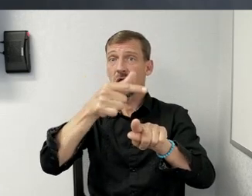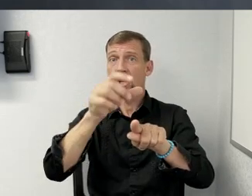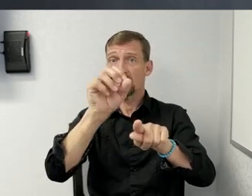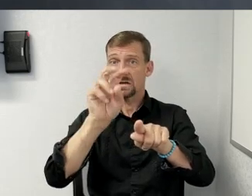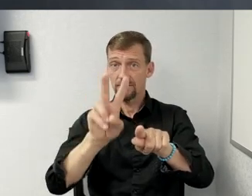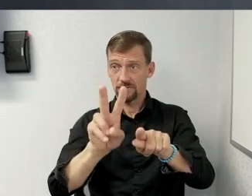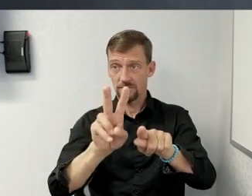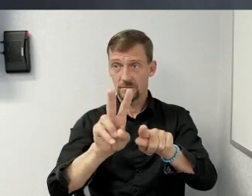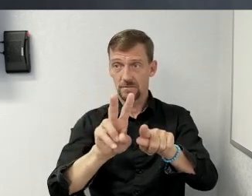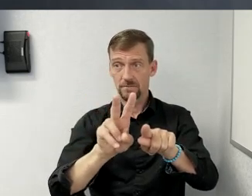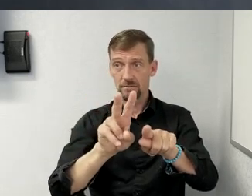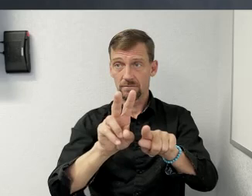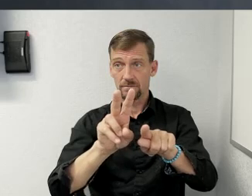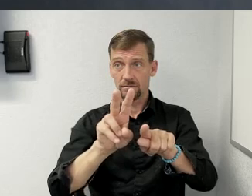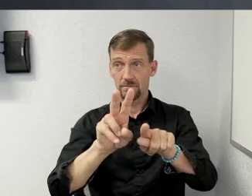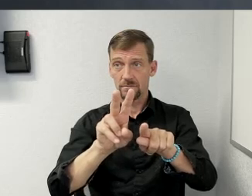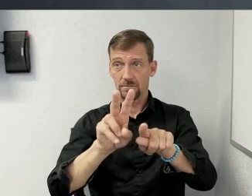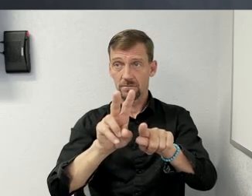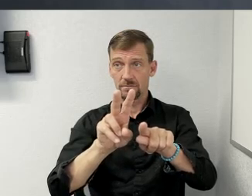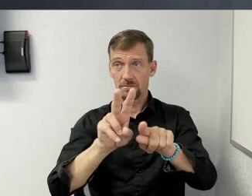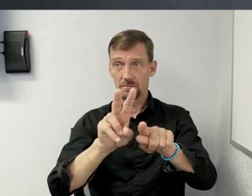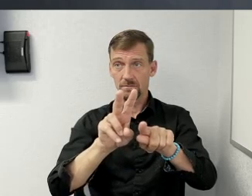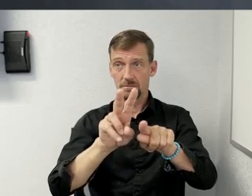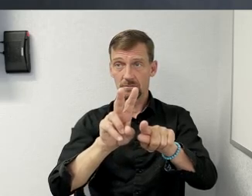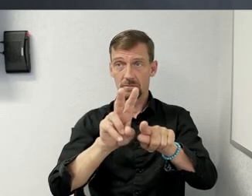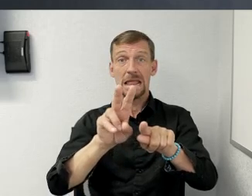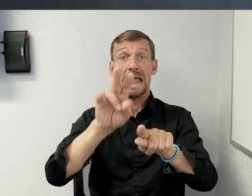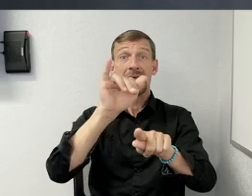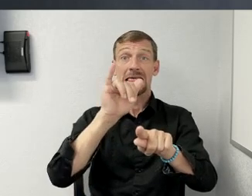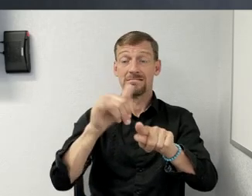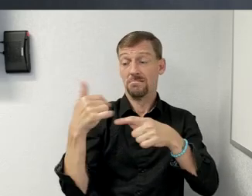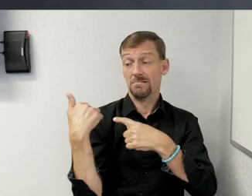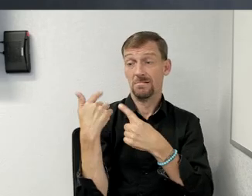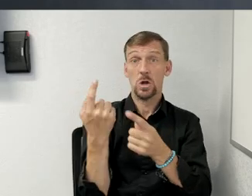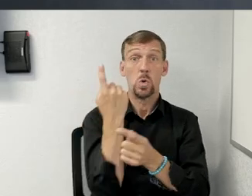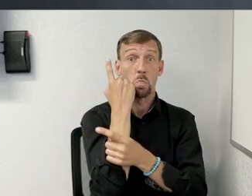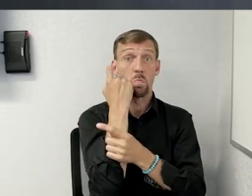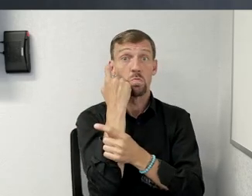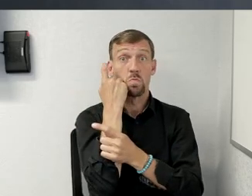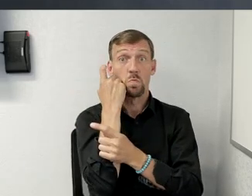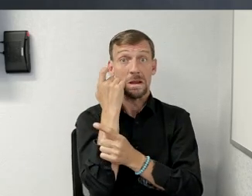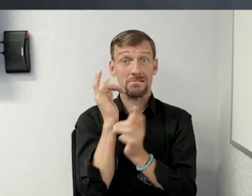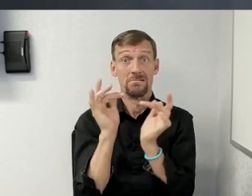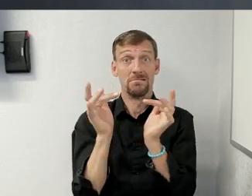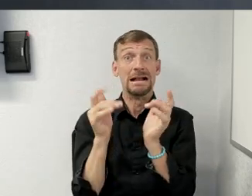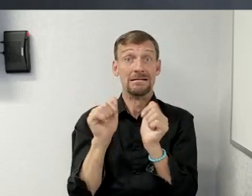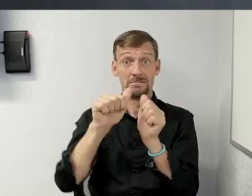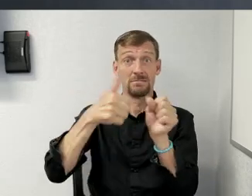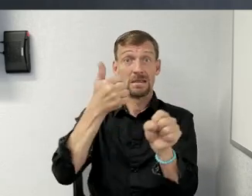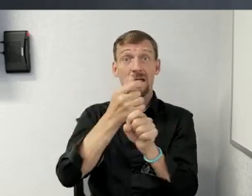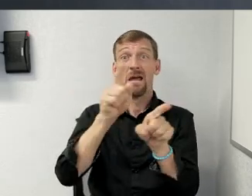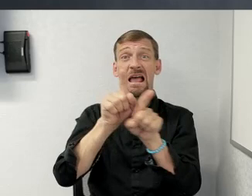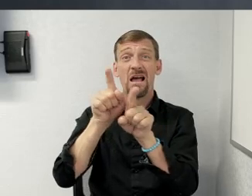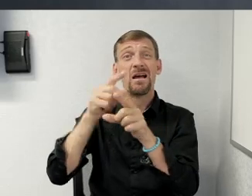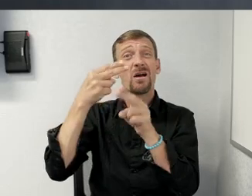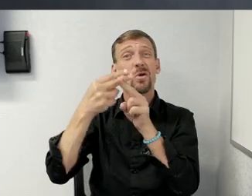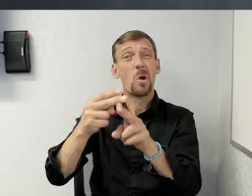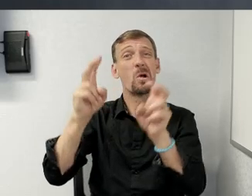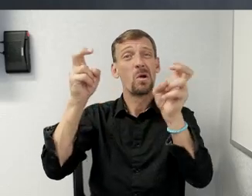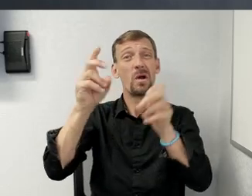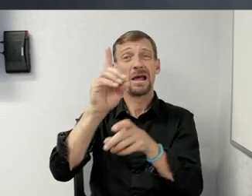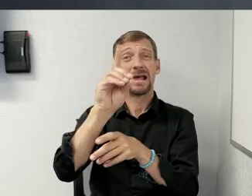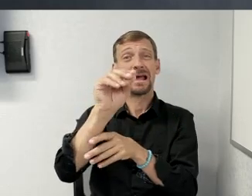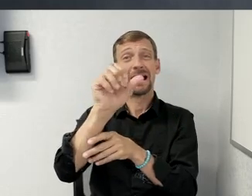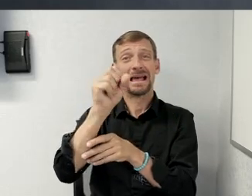covid19.tularecounty.ca.gov. And that is a pretty recent website and dashboard that